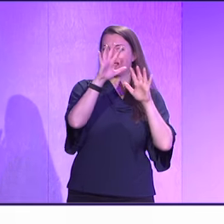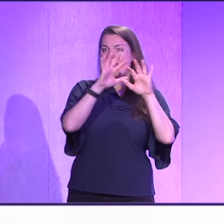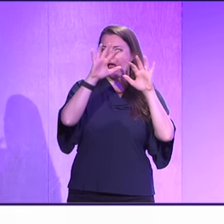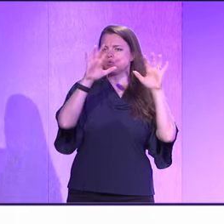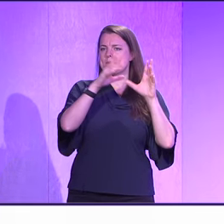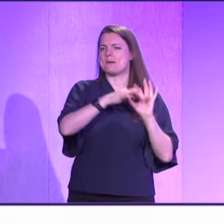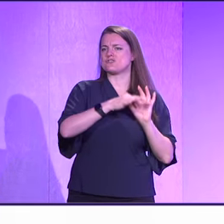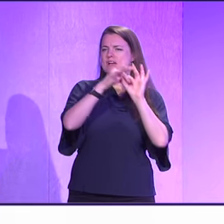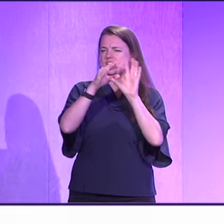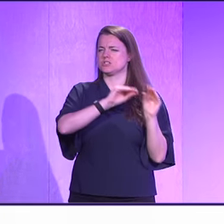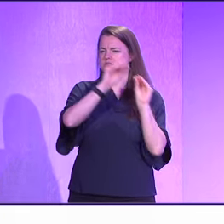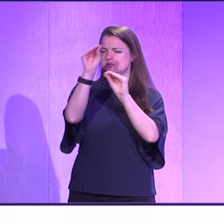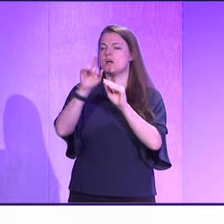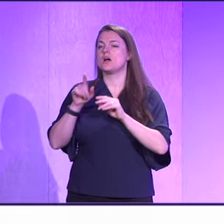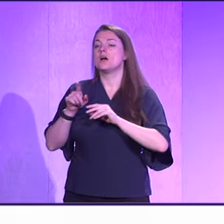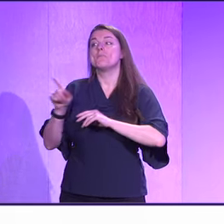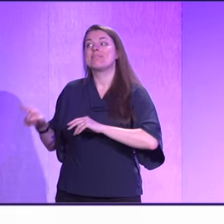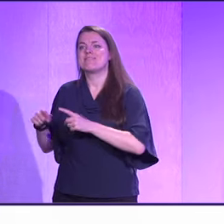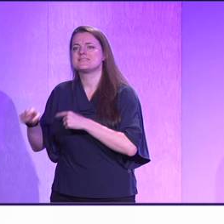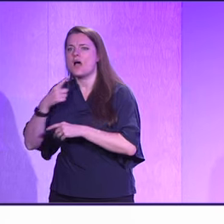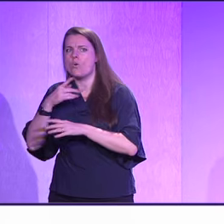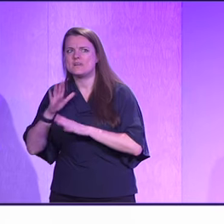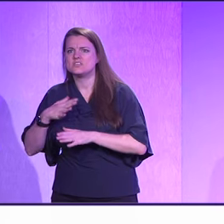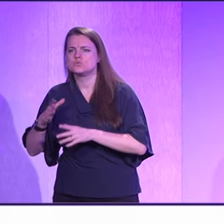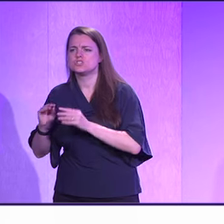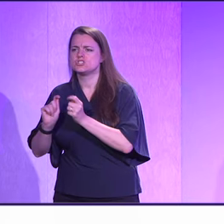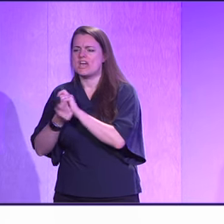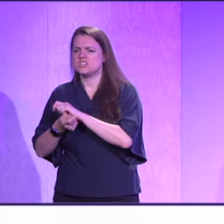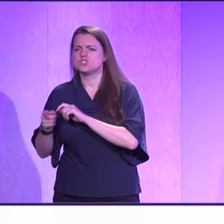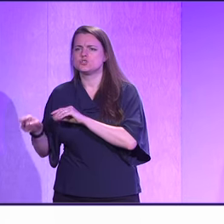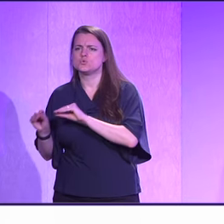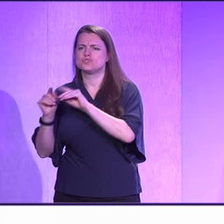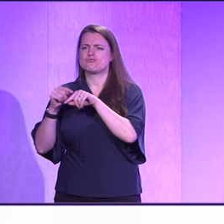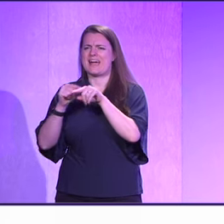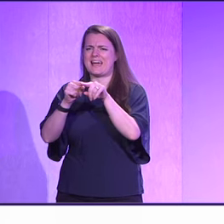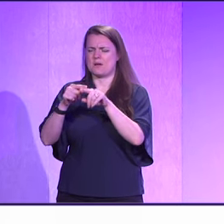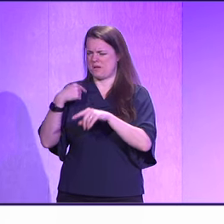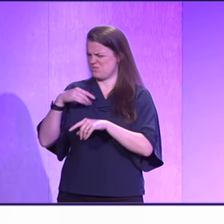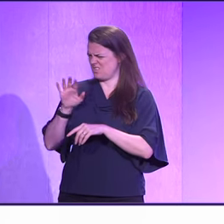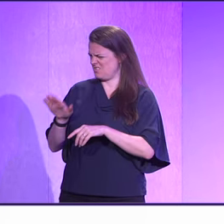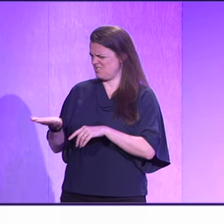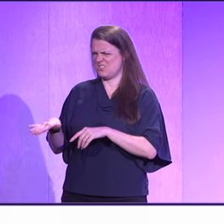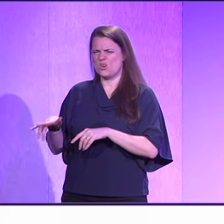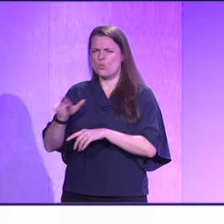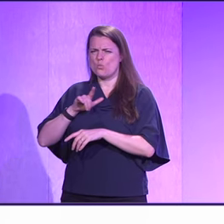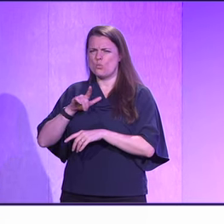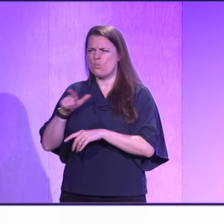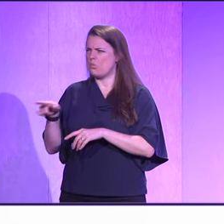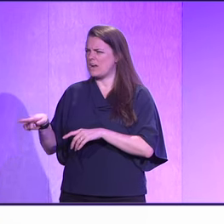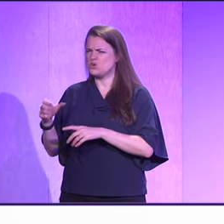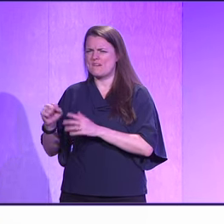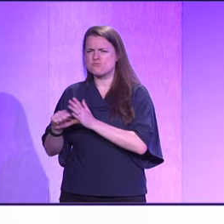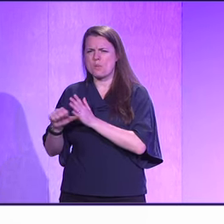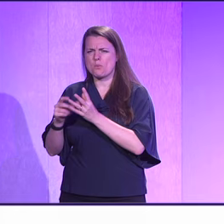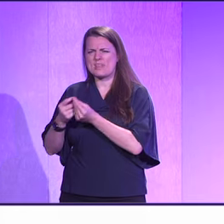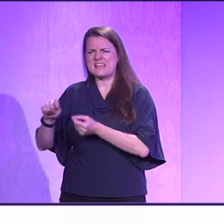at the airline, said, oh yeah, we need to connect from AWS to Tracker. And I thought, why does the hangar have keys? Like, you can't be dealing with key management in the